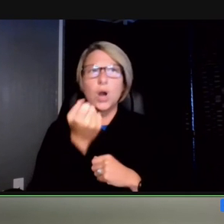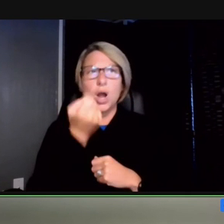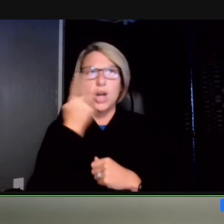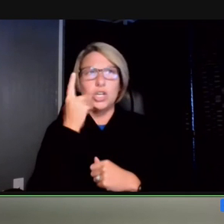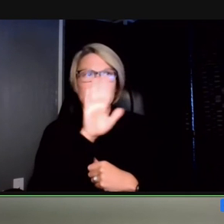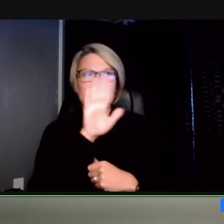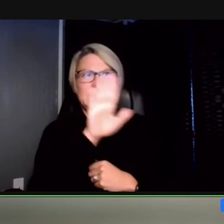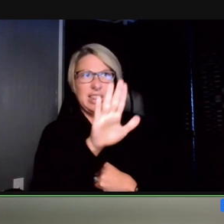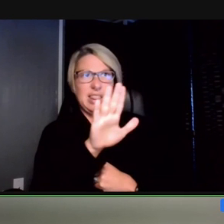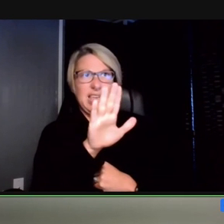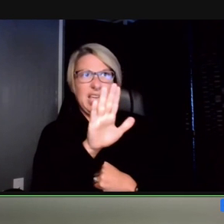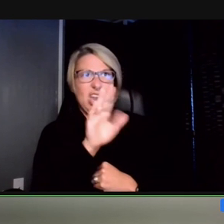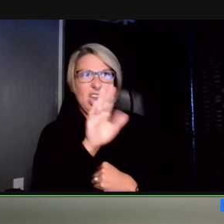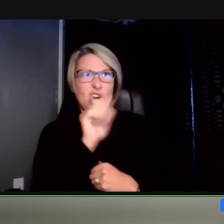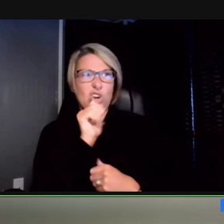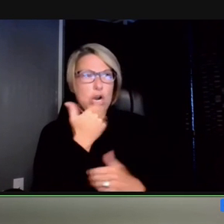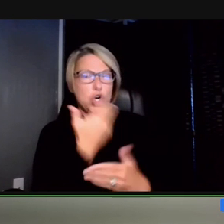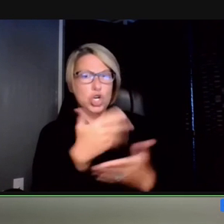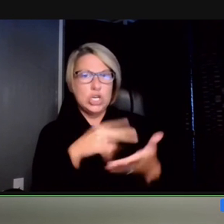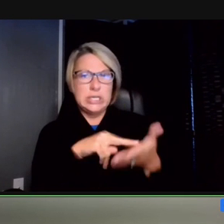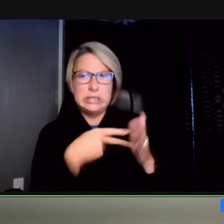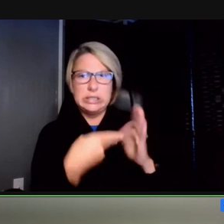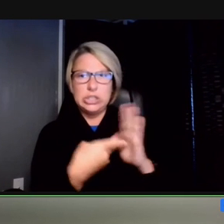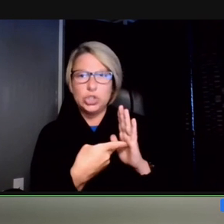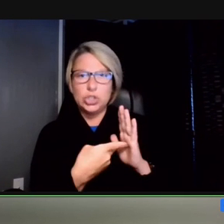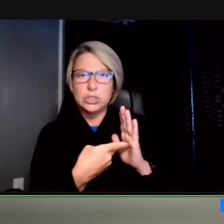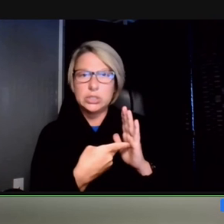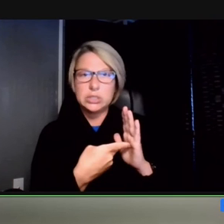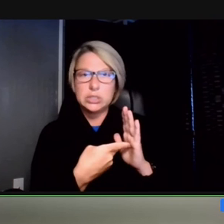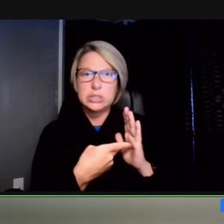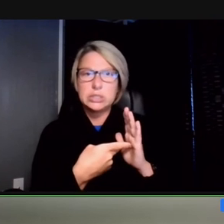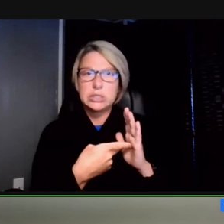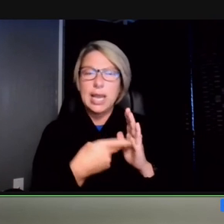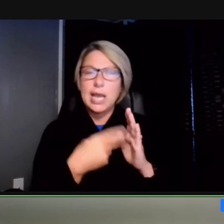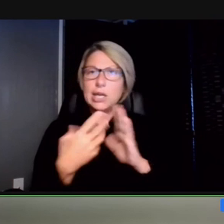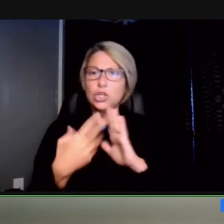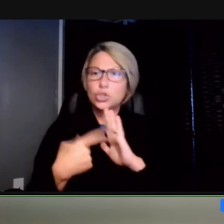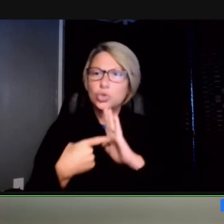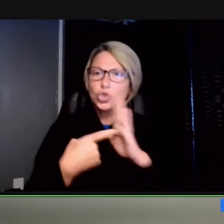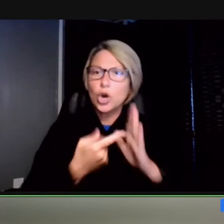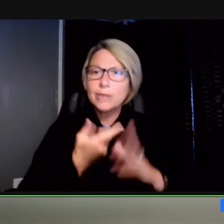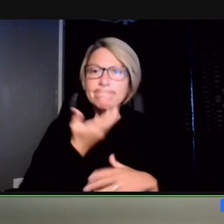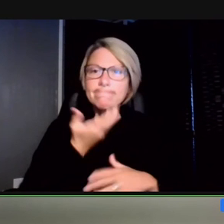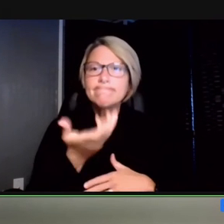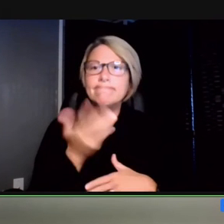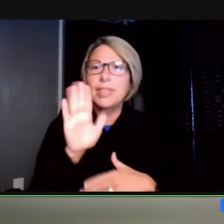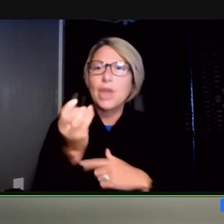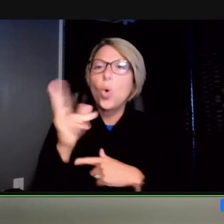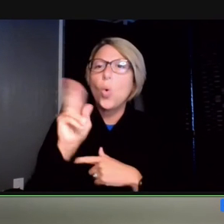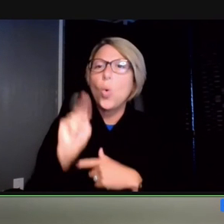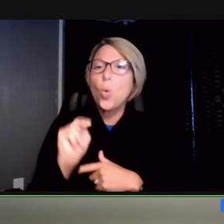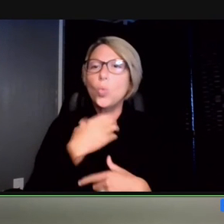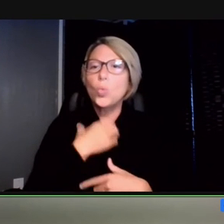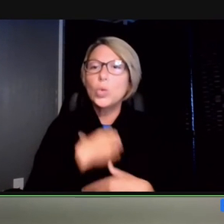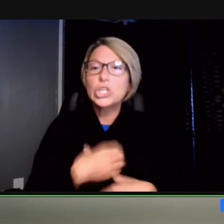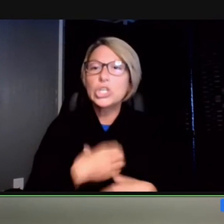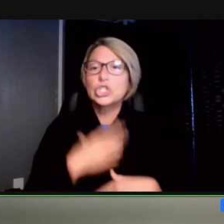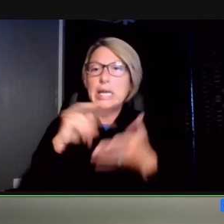intentions, and asserting their own wishes and their attentions. We do know that at